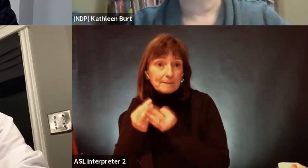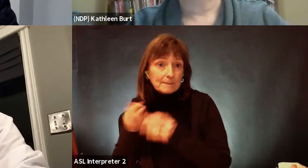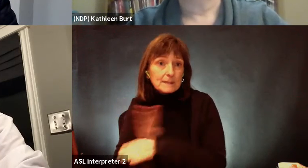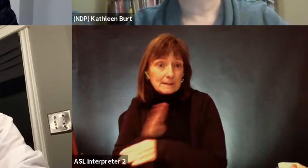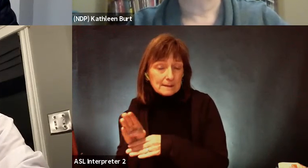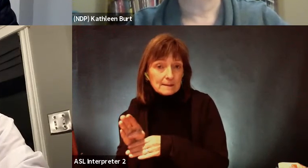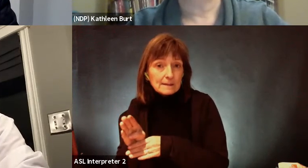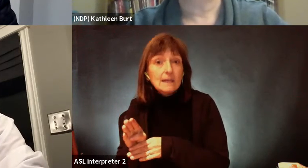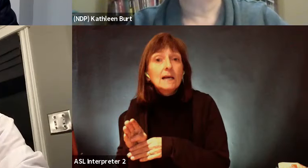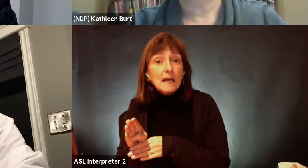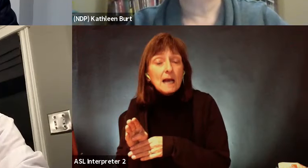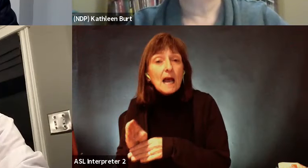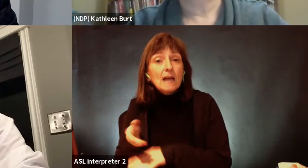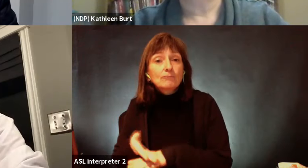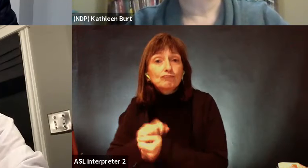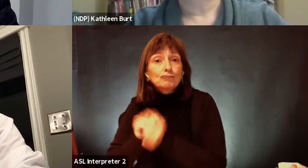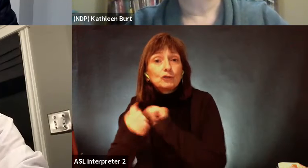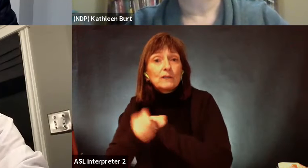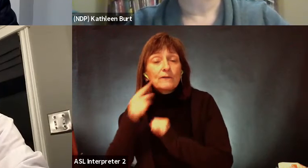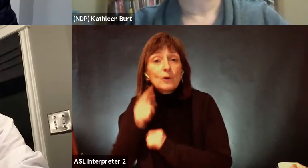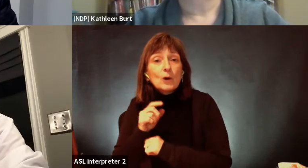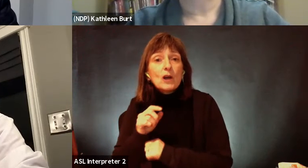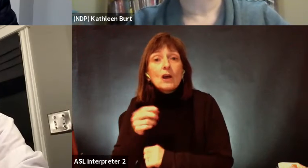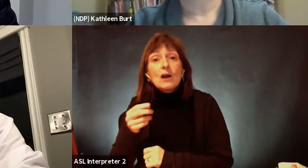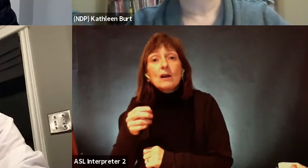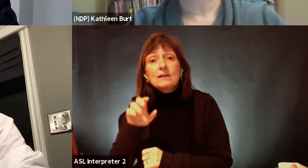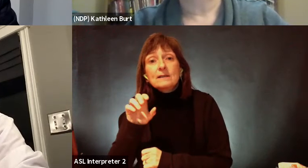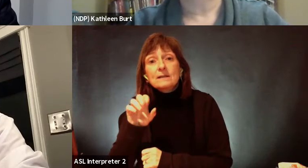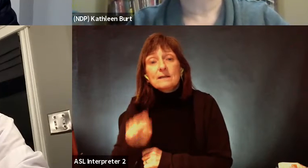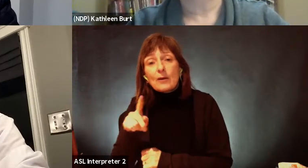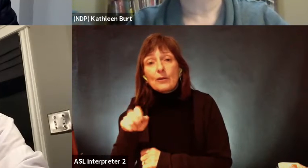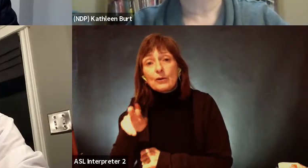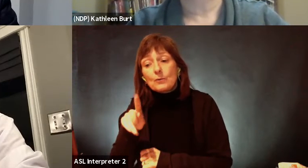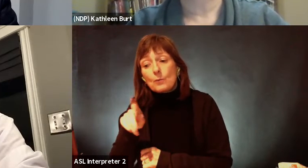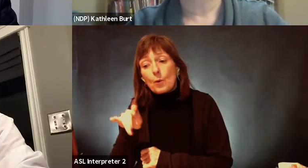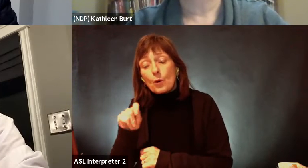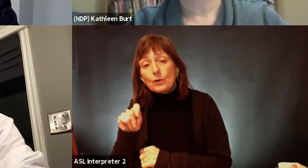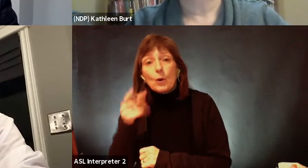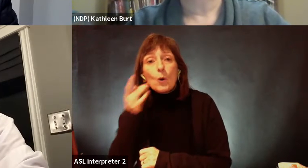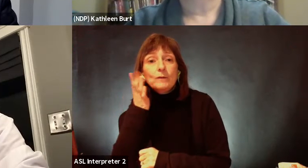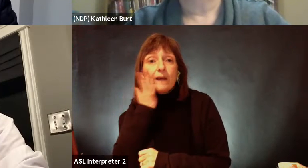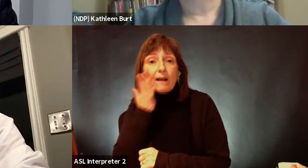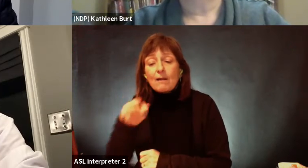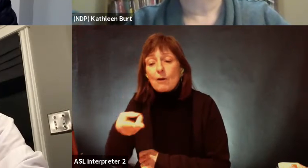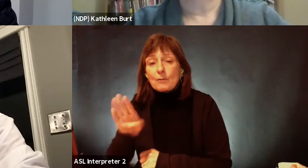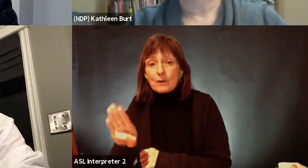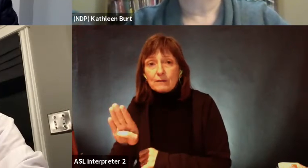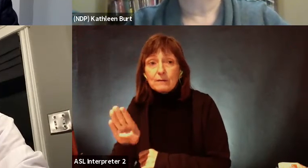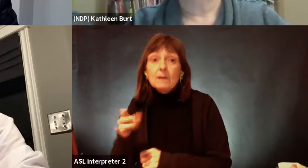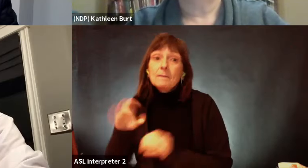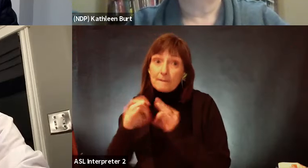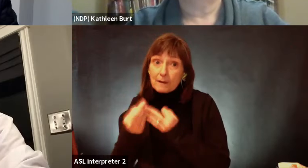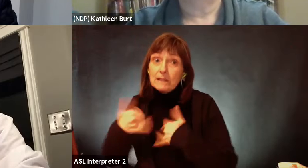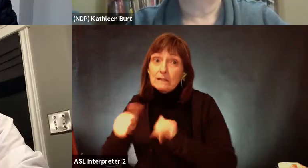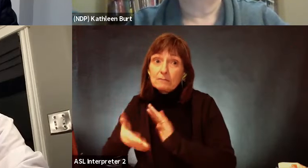and managed the redevelopment of the Southern Port Hotel in Harbour Breton. My family still operates this business, and it remains successful in